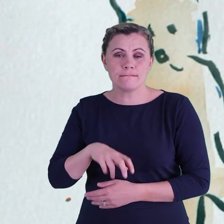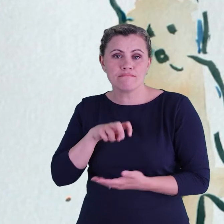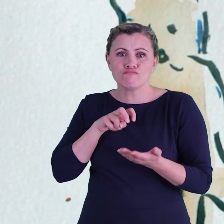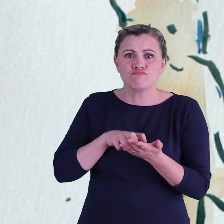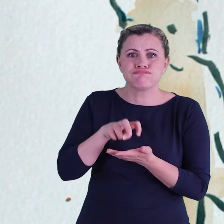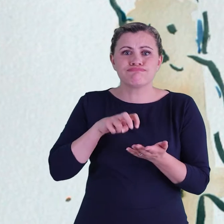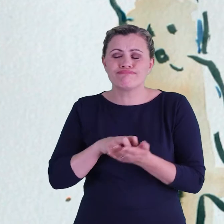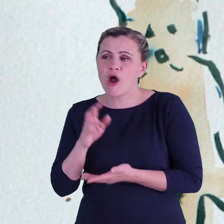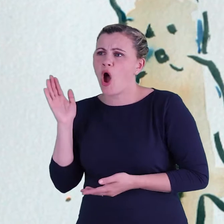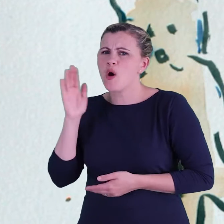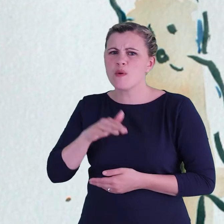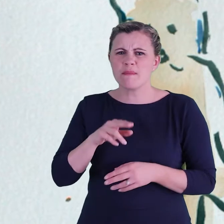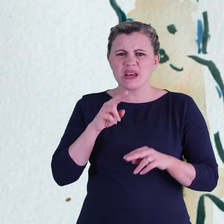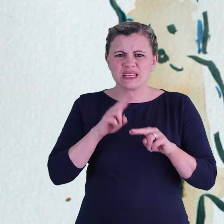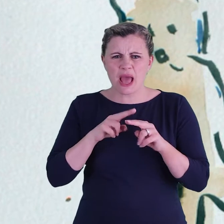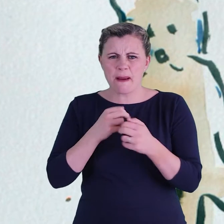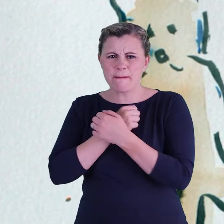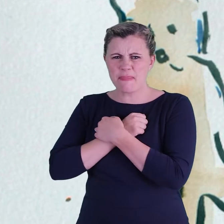Bear scratched his head.